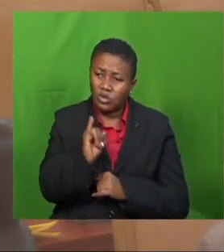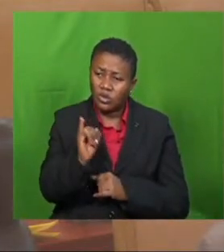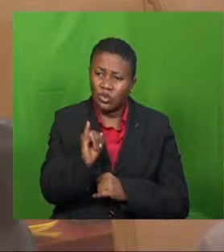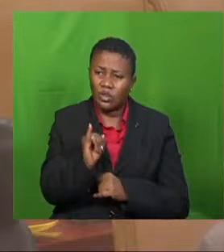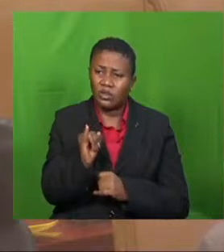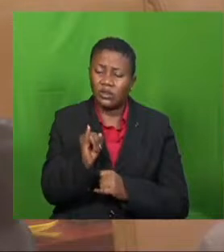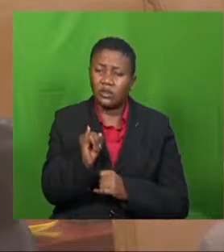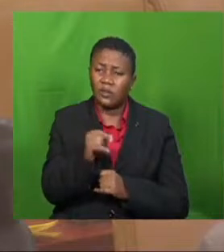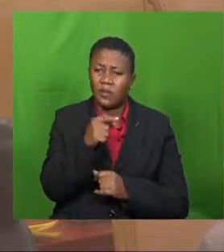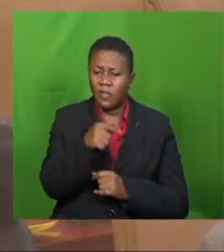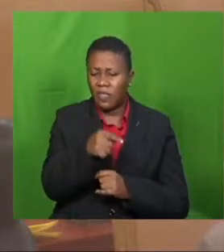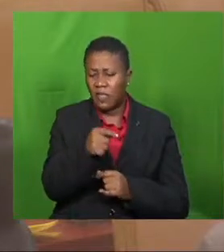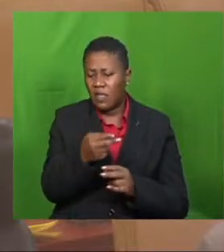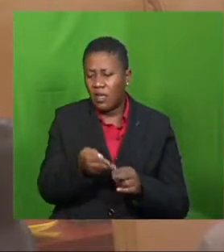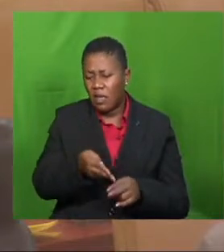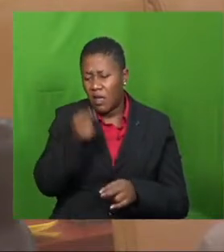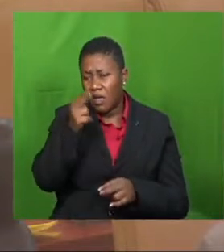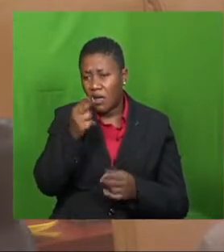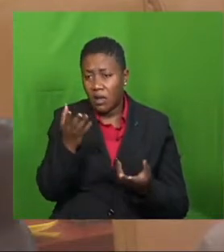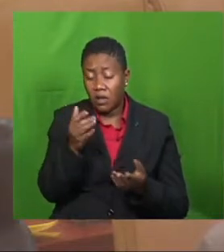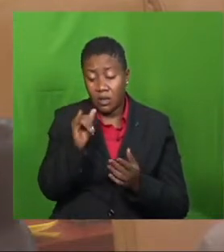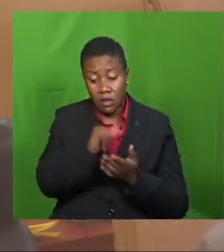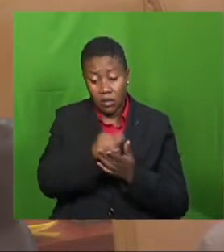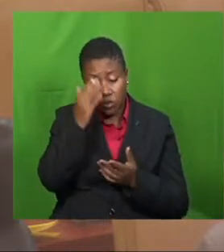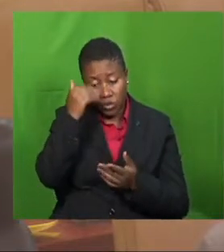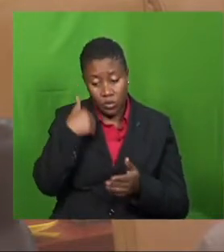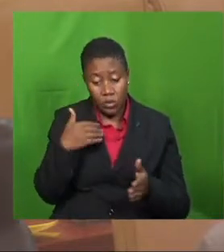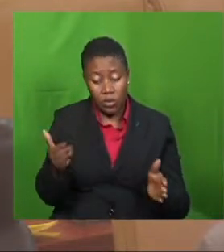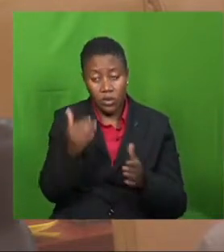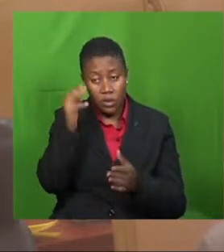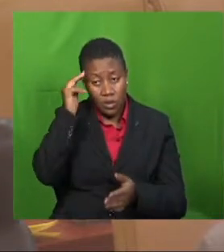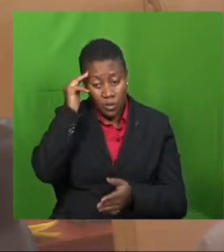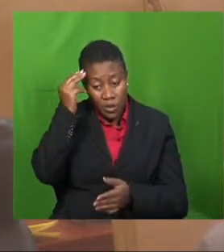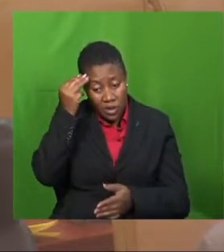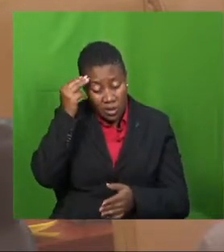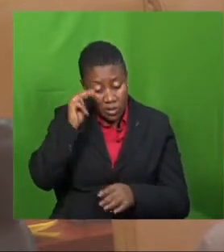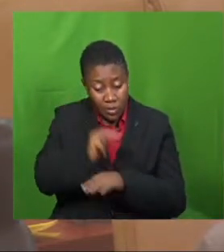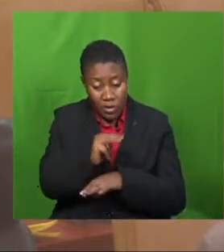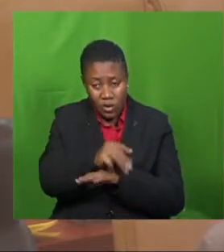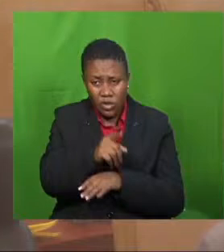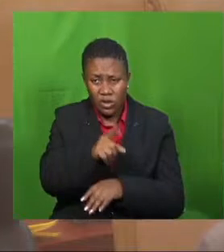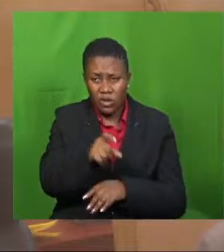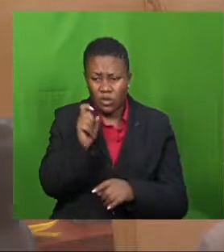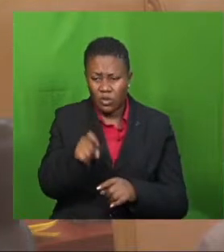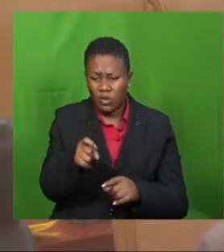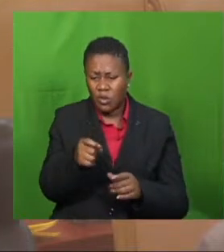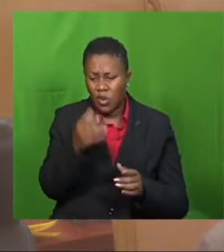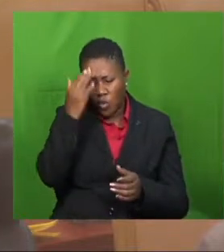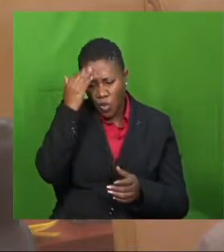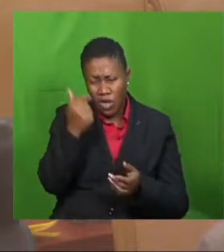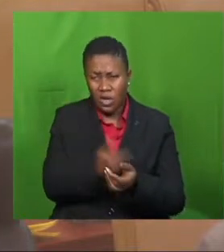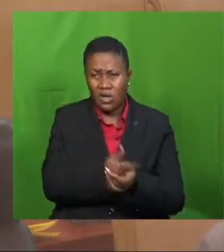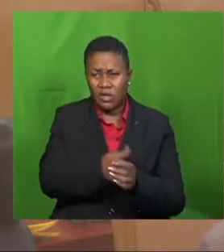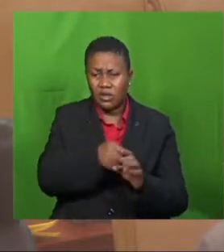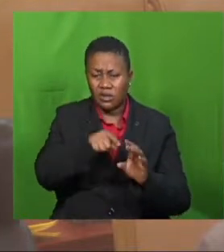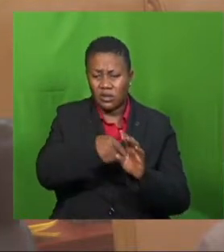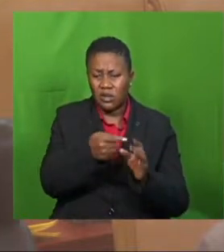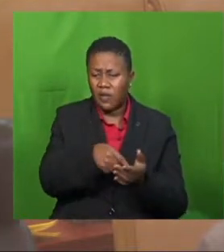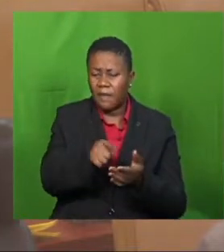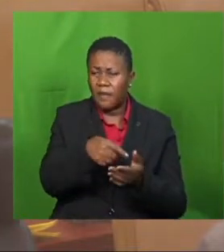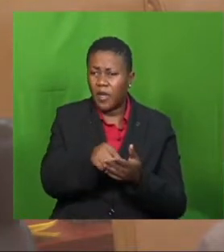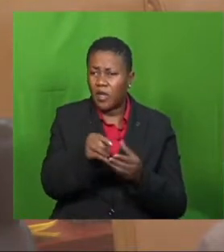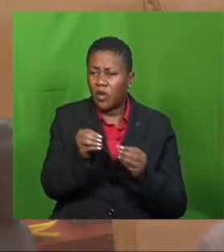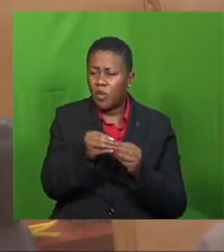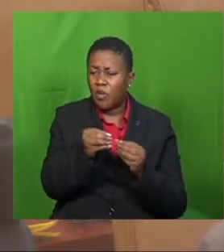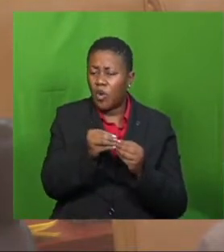the Ministry of Finance to be looking out for the reasons why Ghana all of a sudden has started paying huge insurance on loans